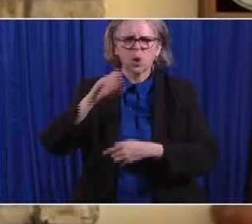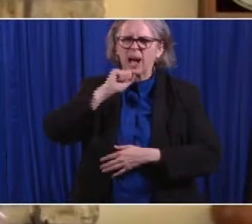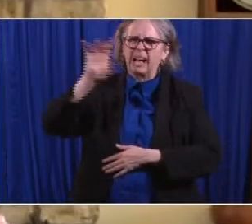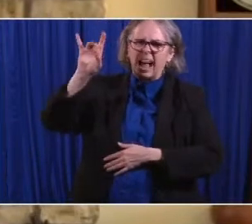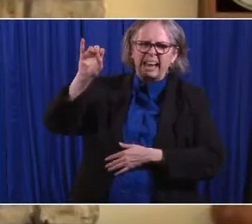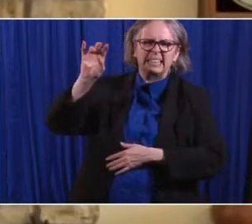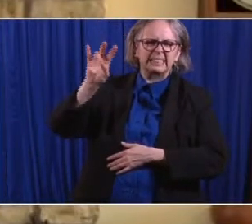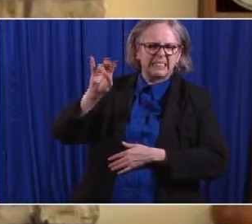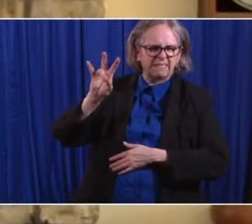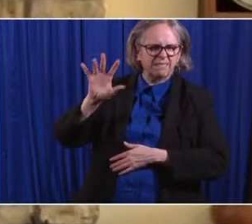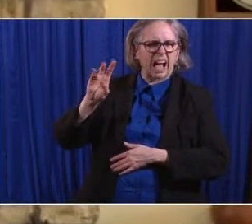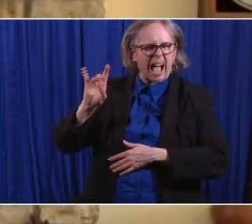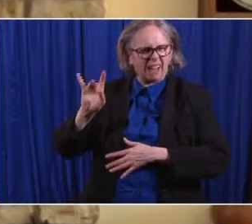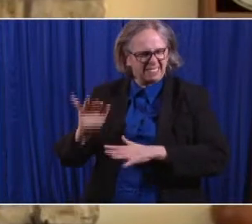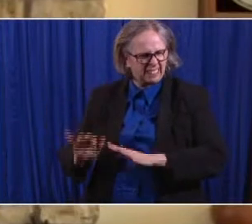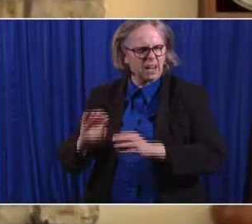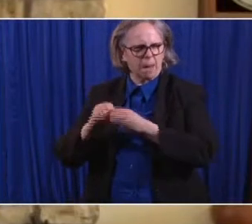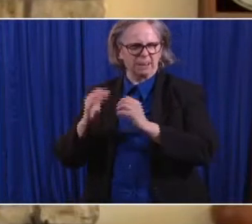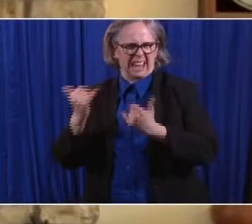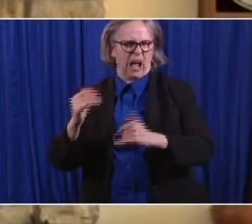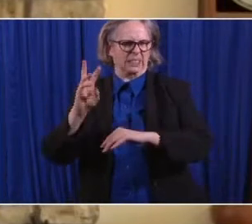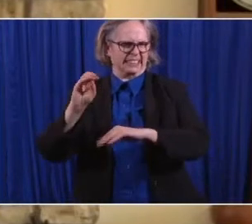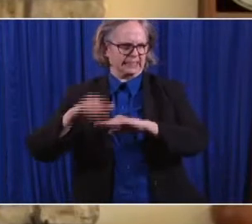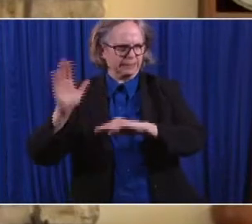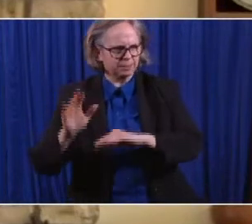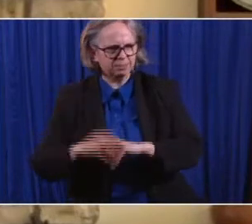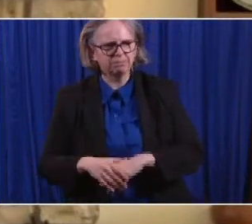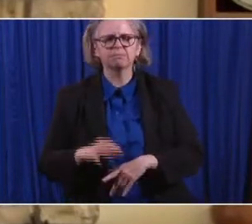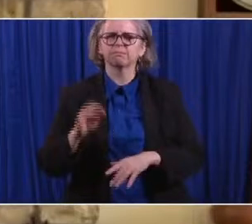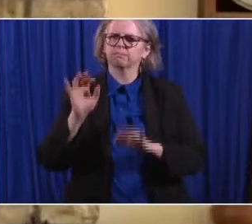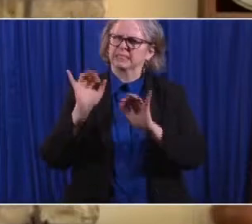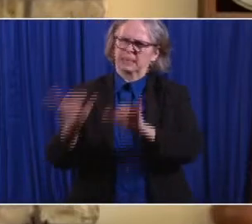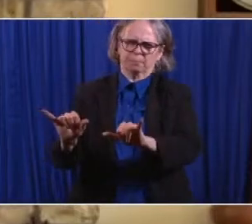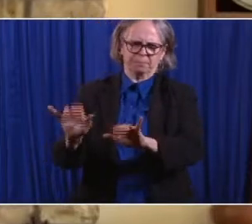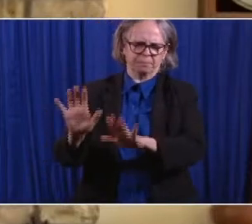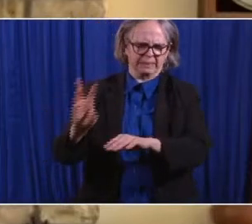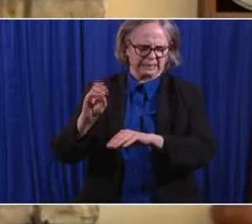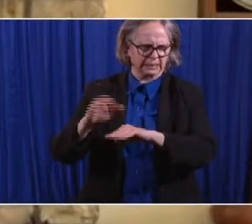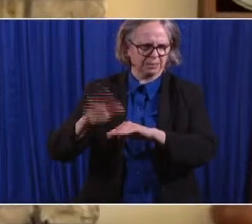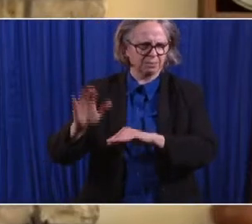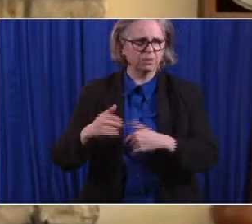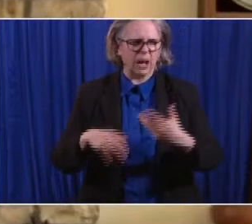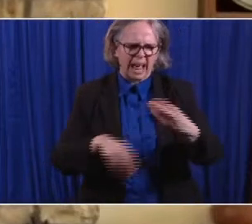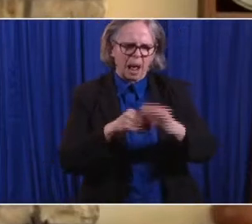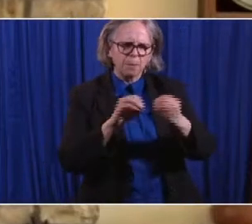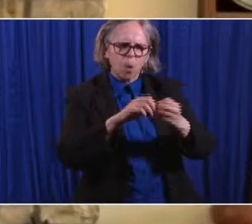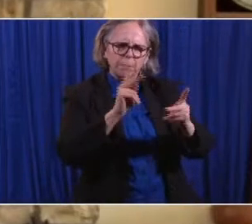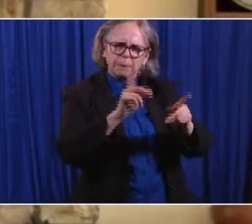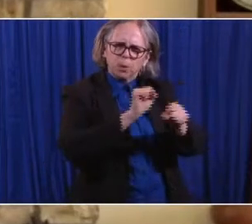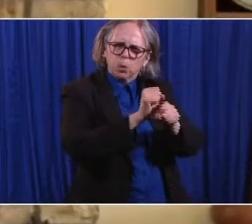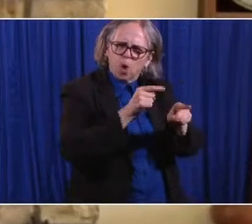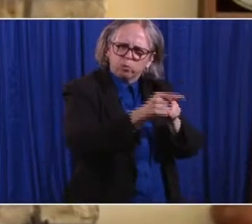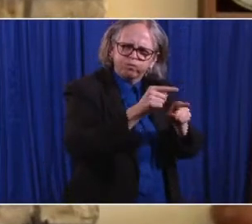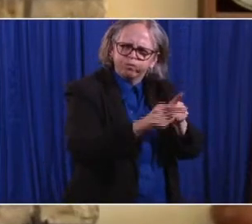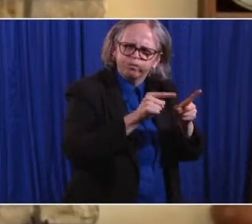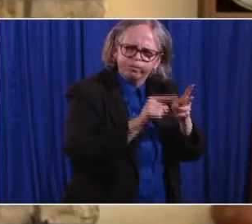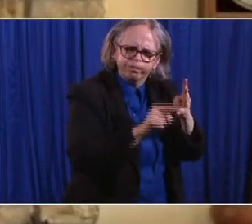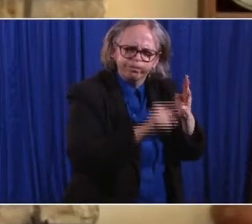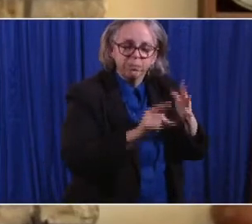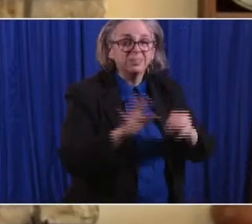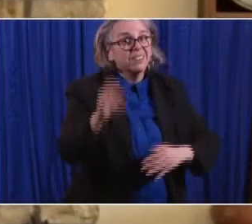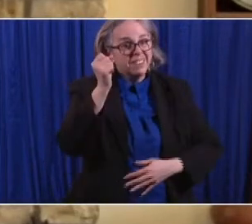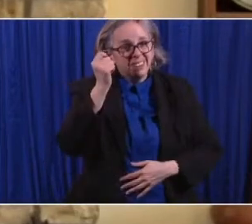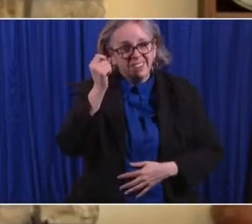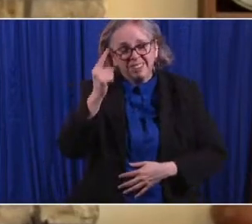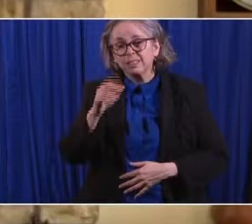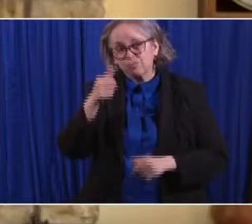to 55, then to 50. But we've got to see the uptake here. And, you know, we set on 65 for close